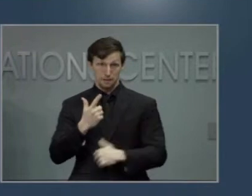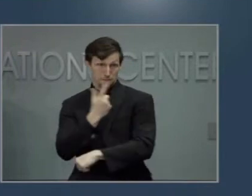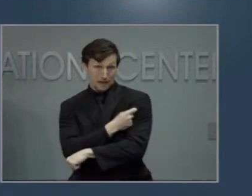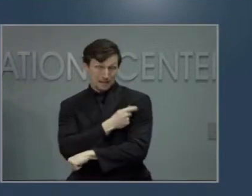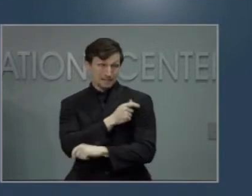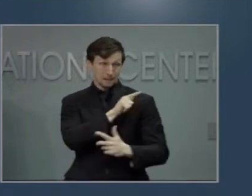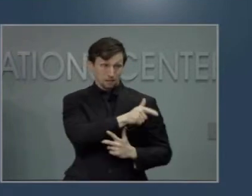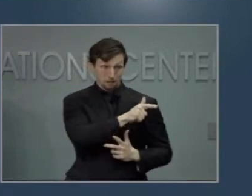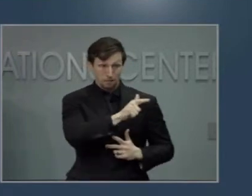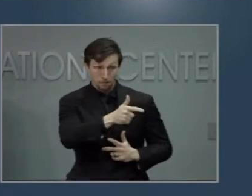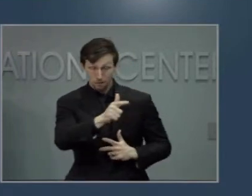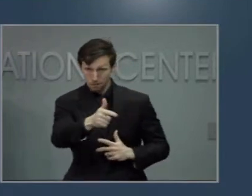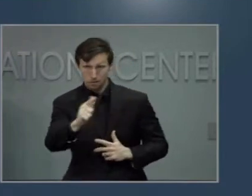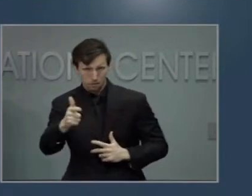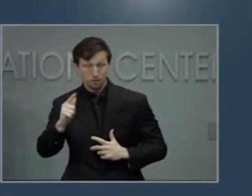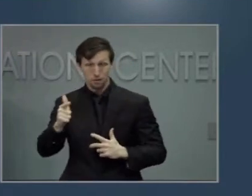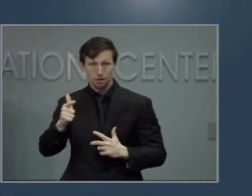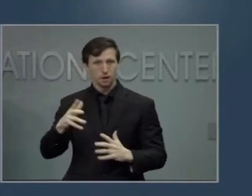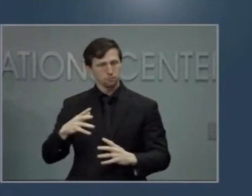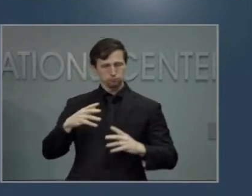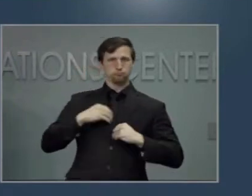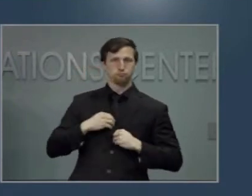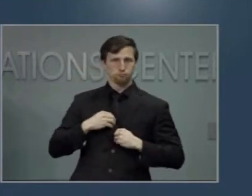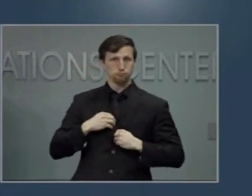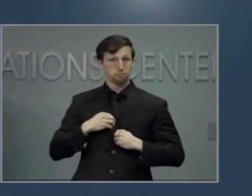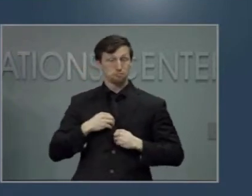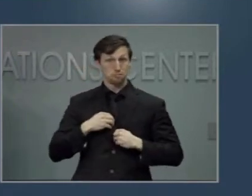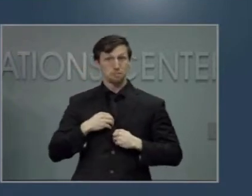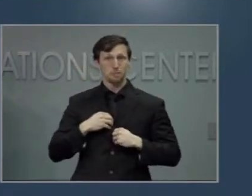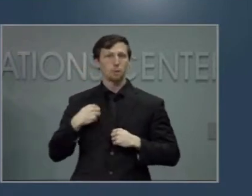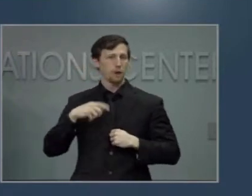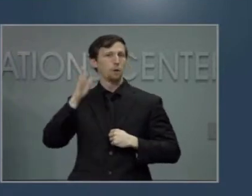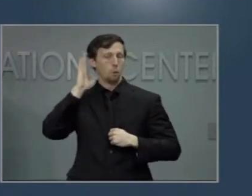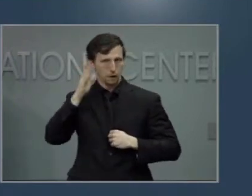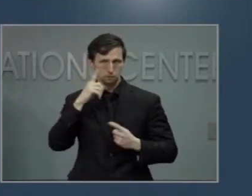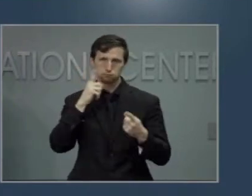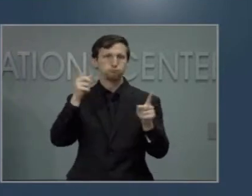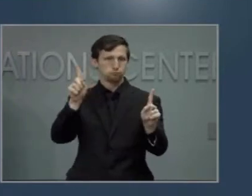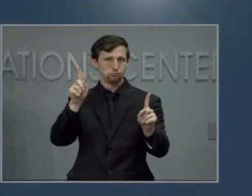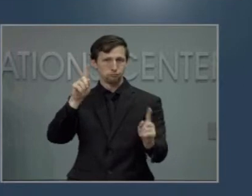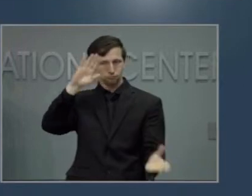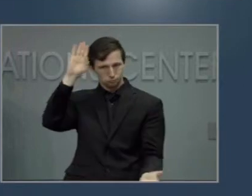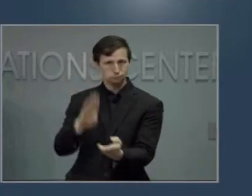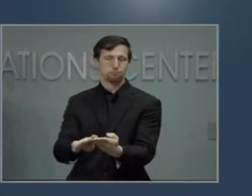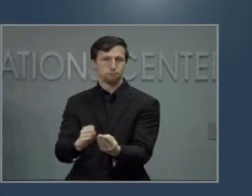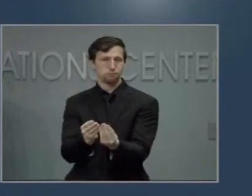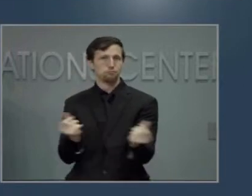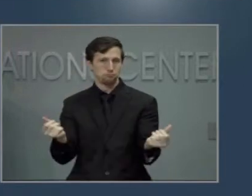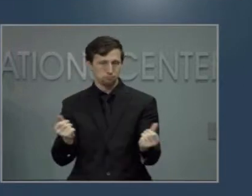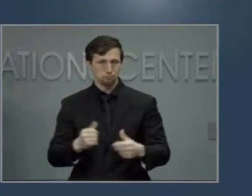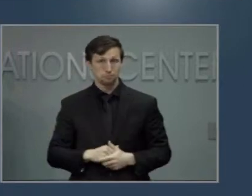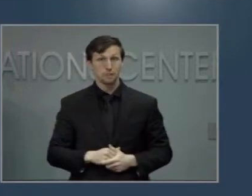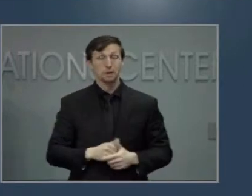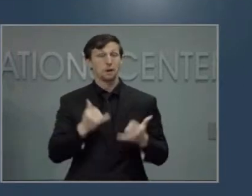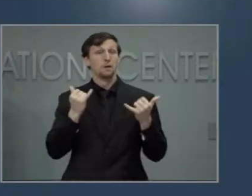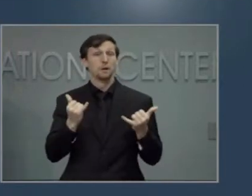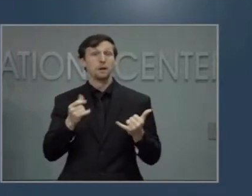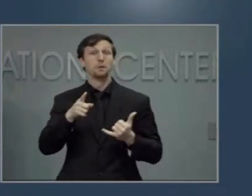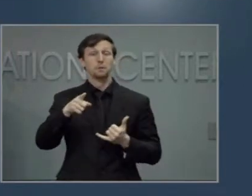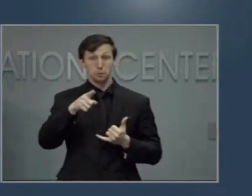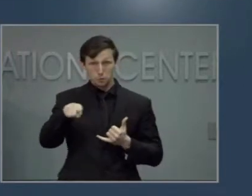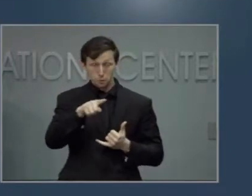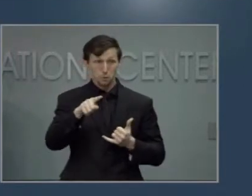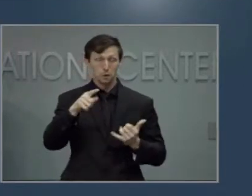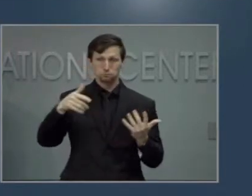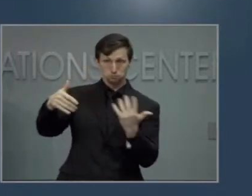our supplies increase, we will get to the other side of this pandemic. So whenever you are with people that you don't live